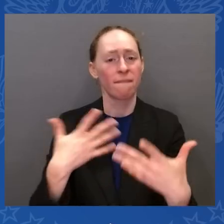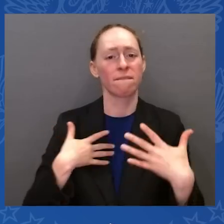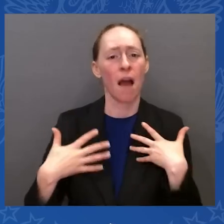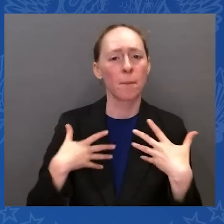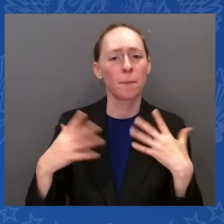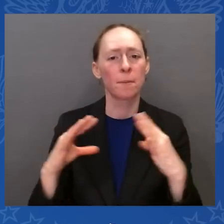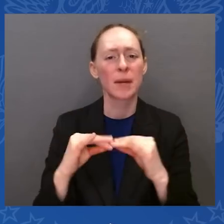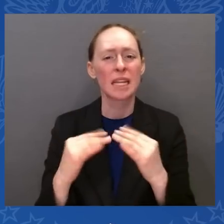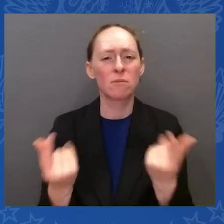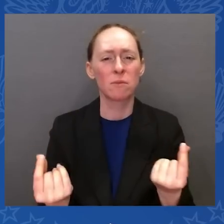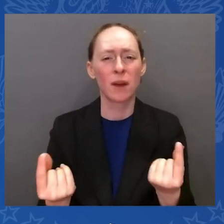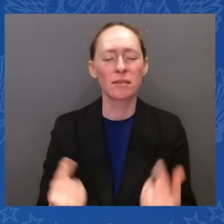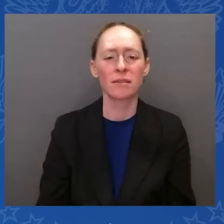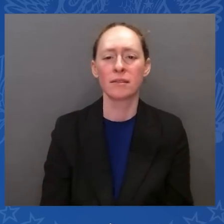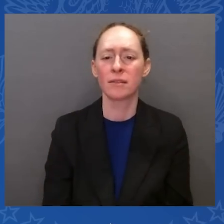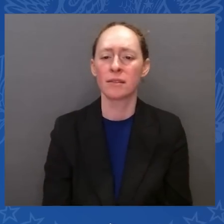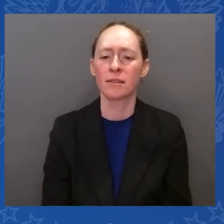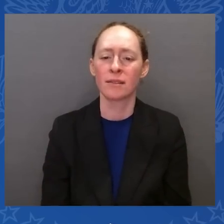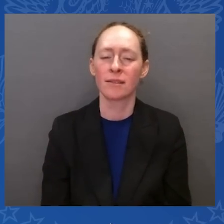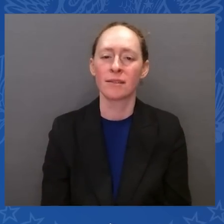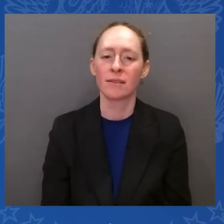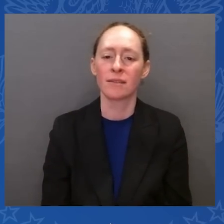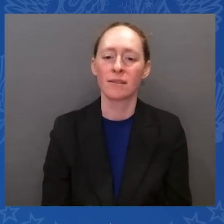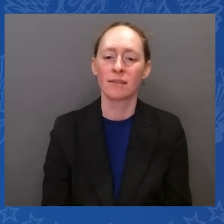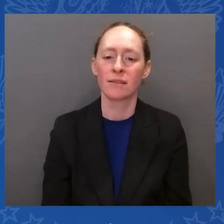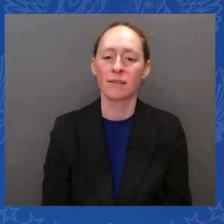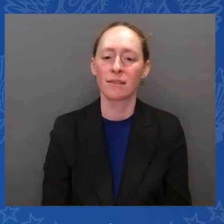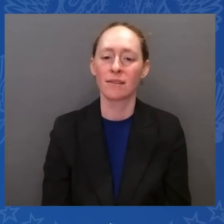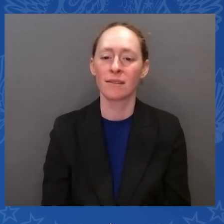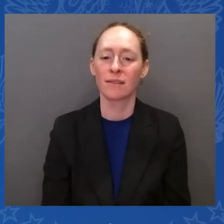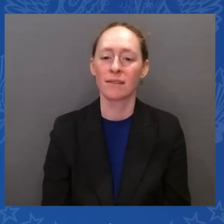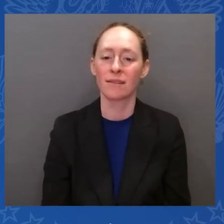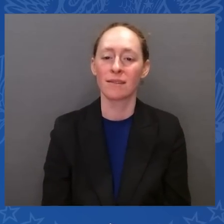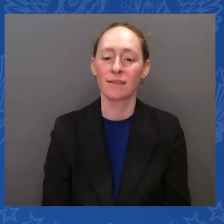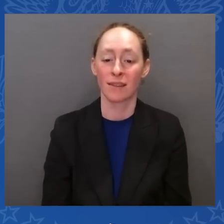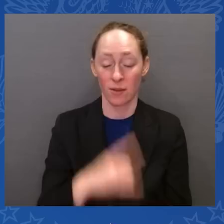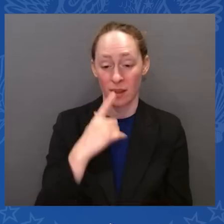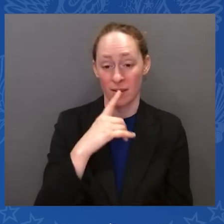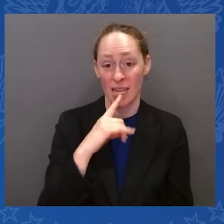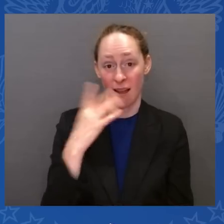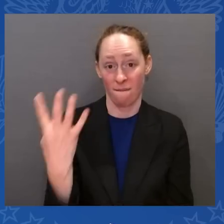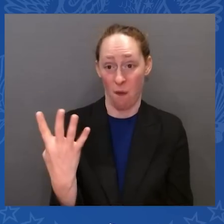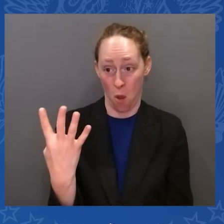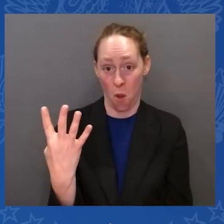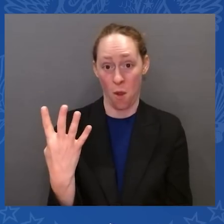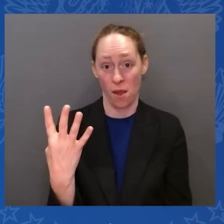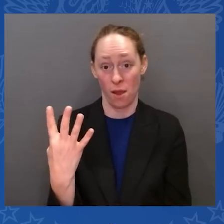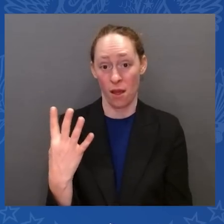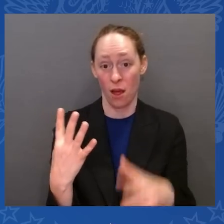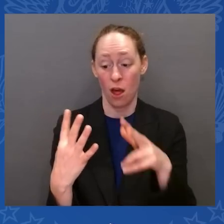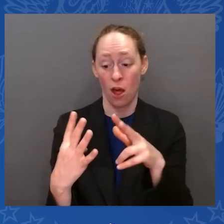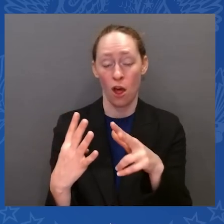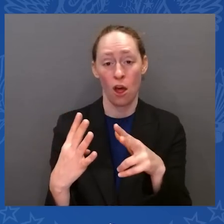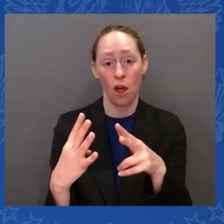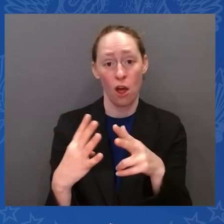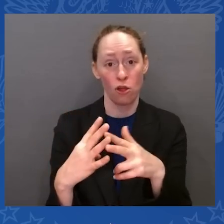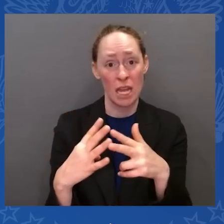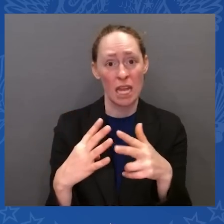Tenor of the civil? Was it meeting was with 3 of the 4 participants very